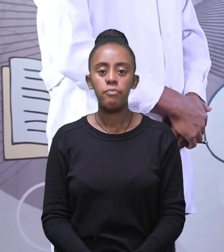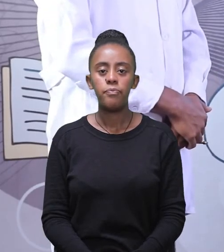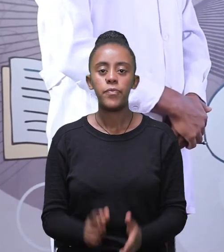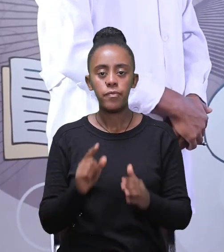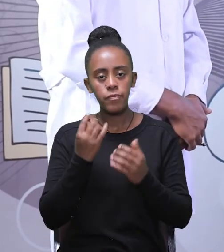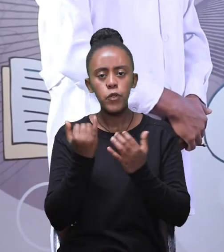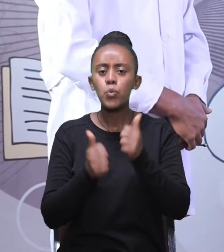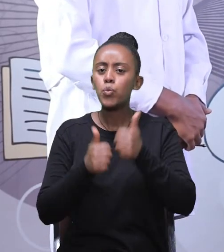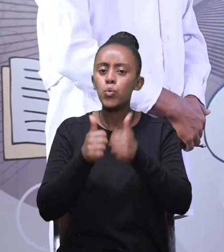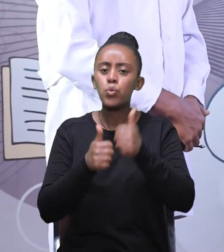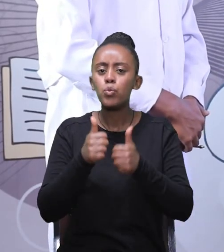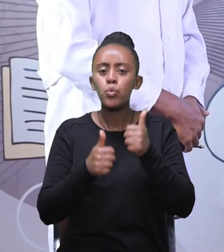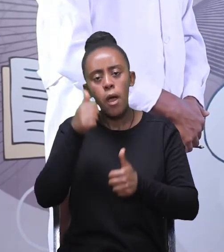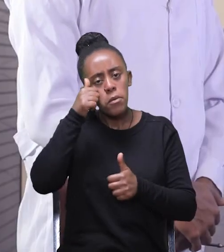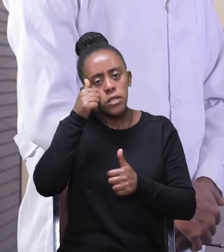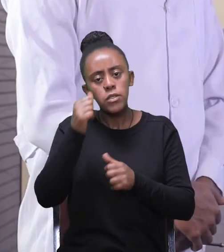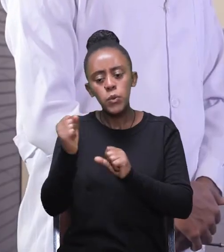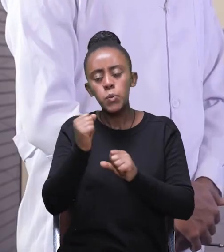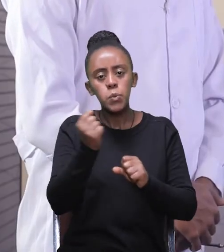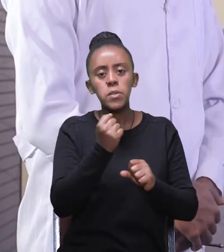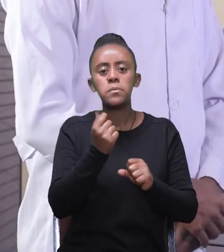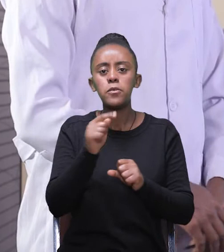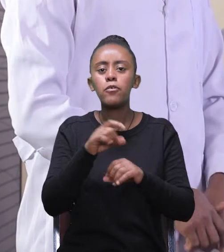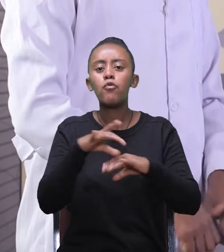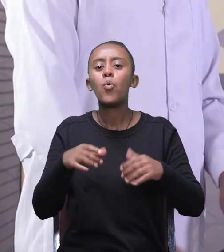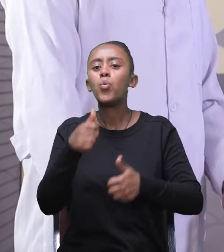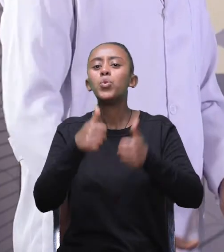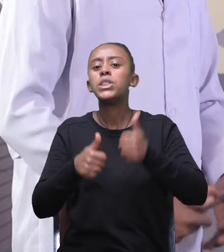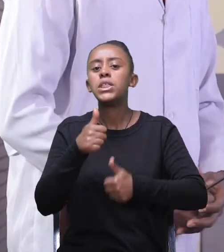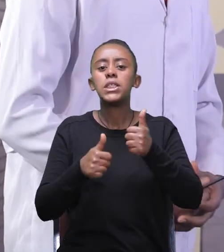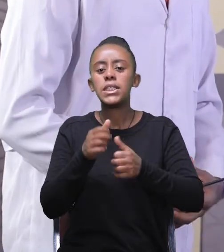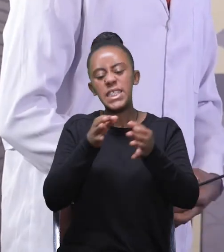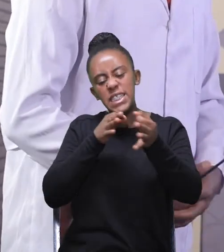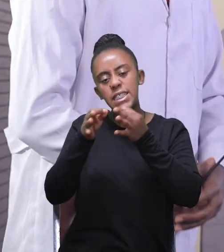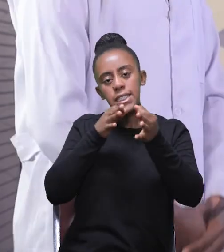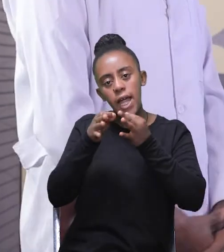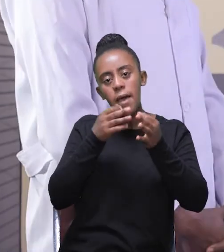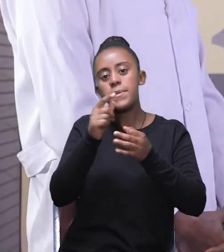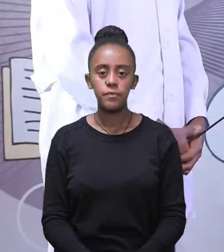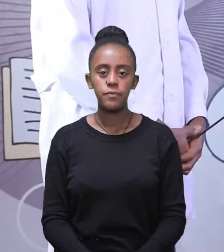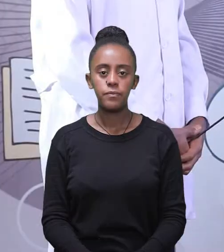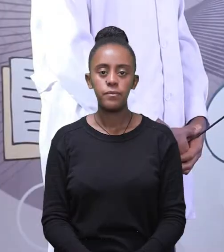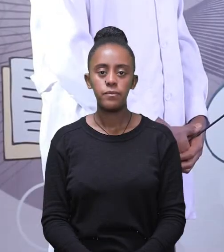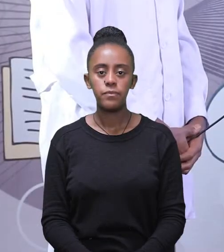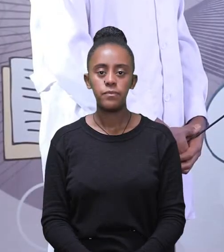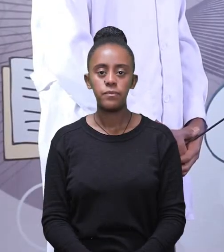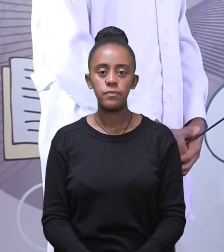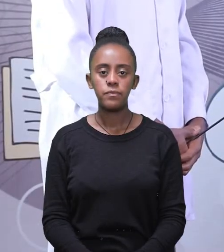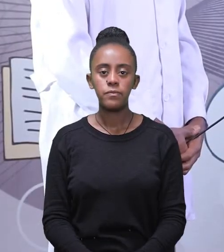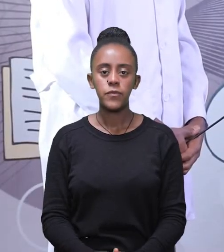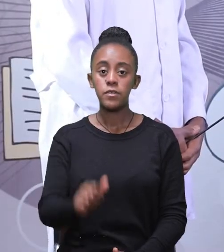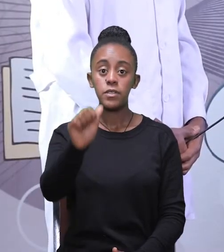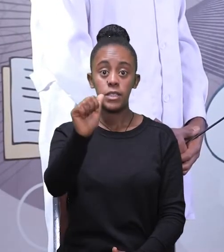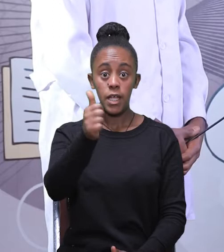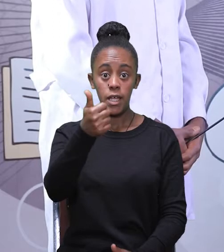So, what picture describe the third sentence? What picture describe the third sentence? I give you 10 seconds